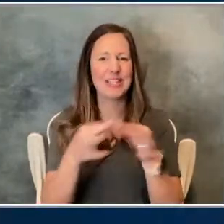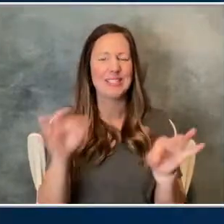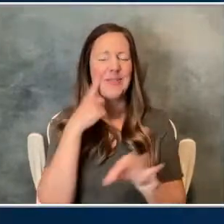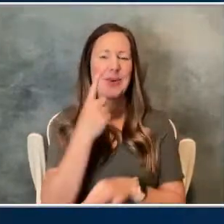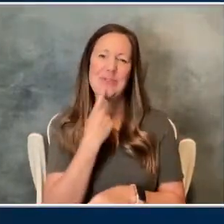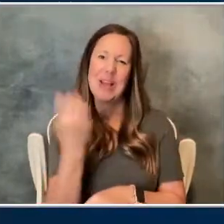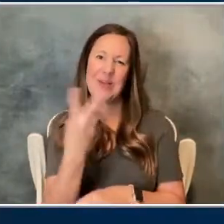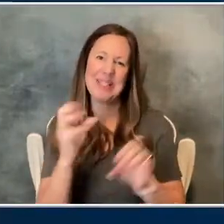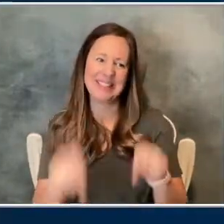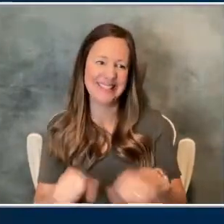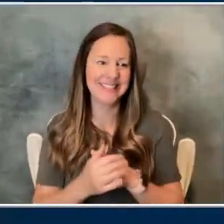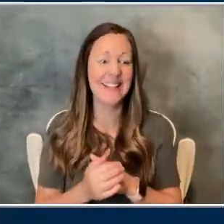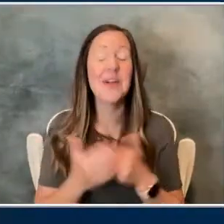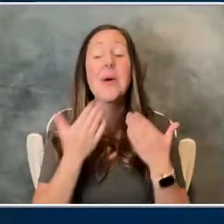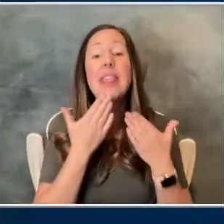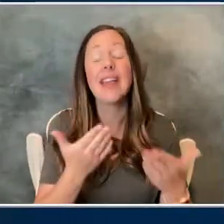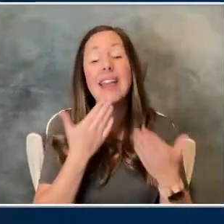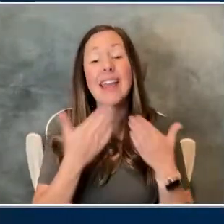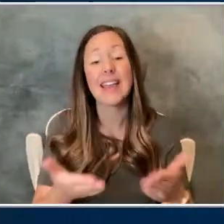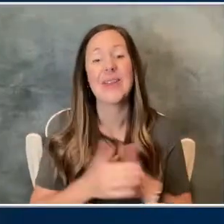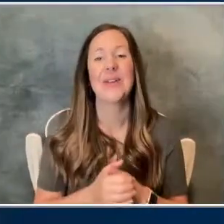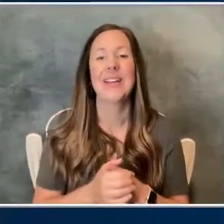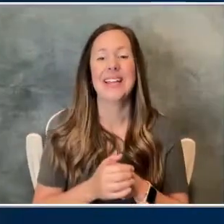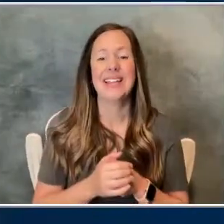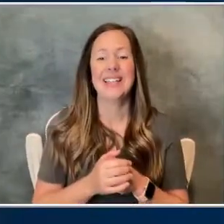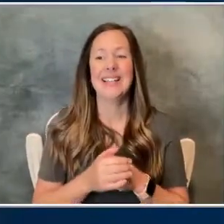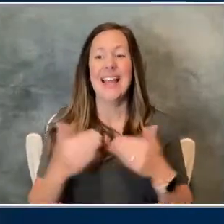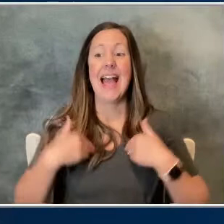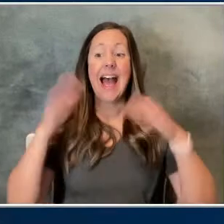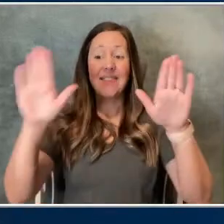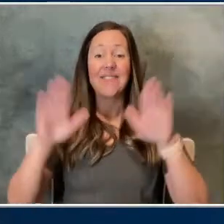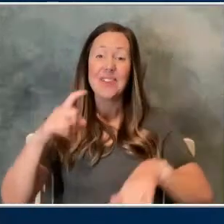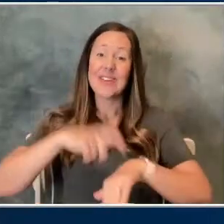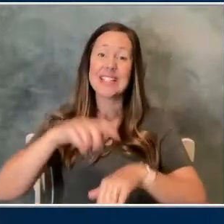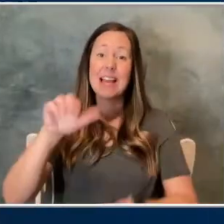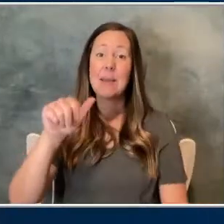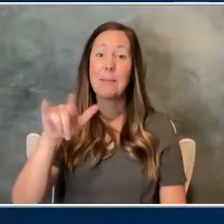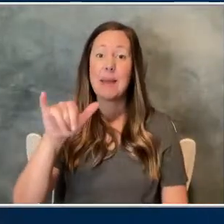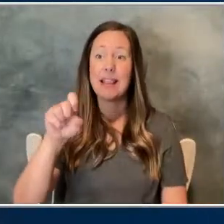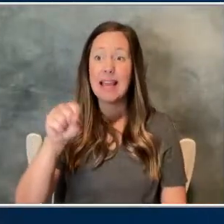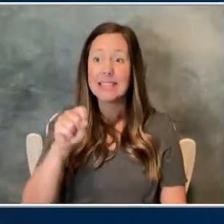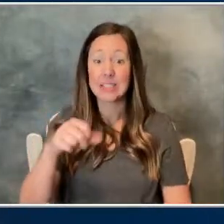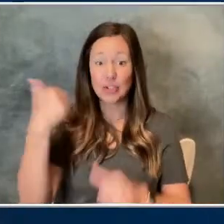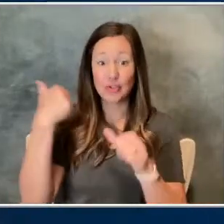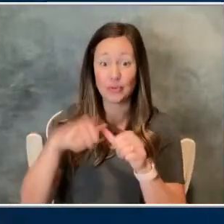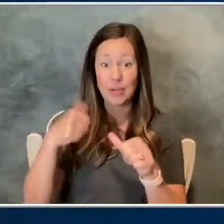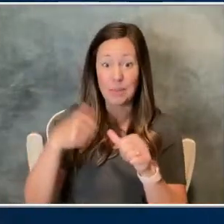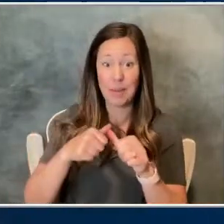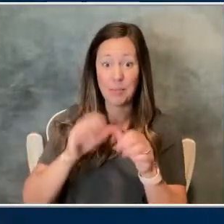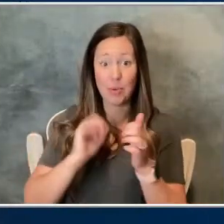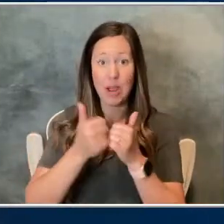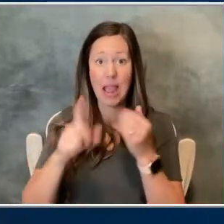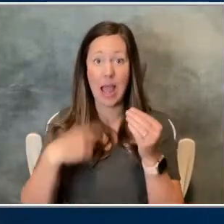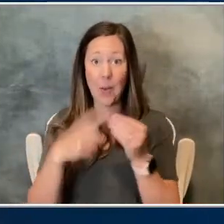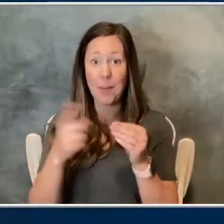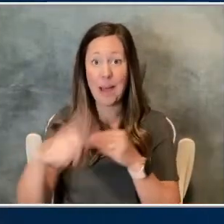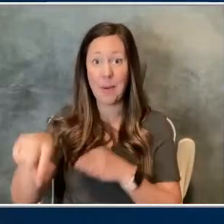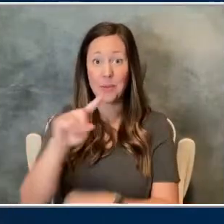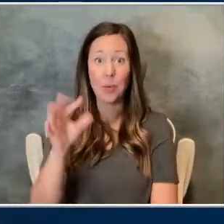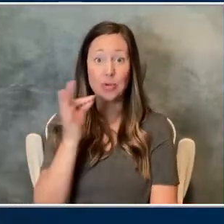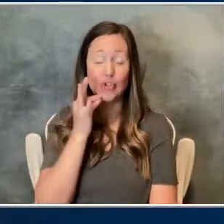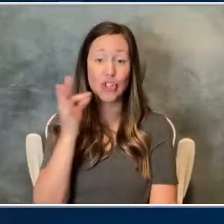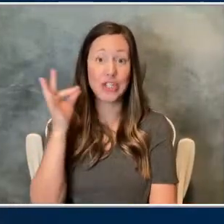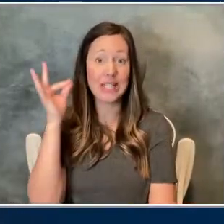and we'll welcome you back in the studio in just a little bit, Alexis. Have a great time out there. And remember, how about those